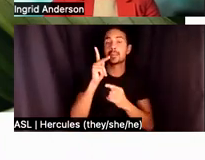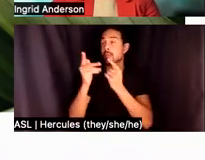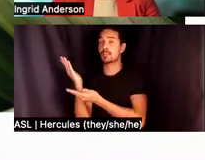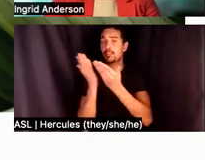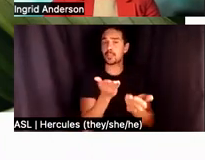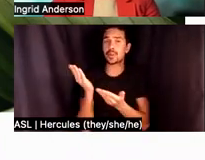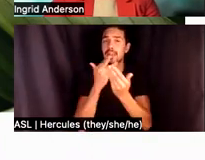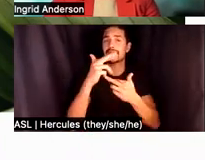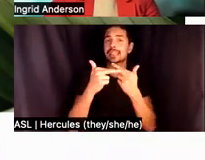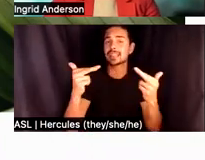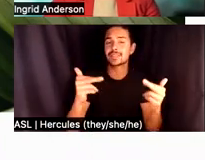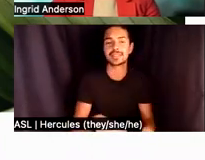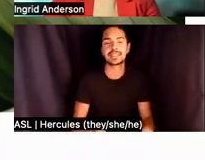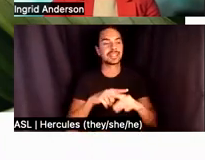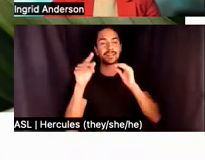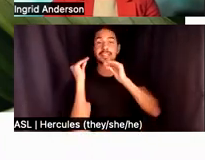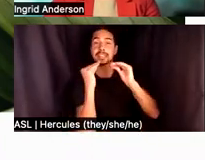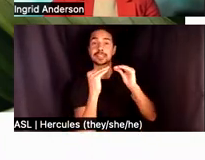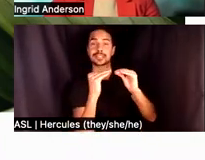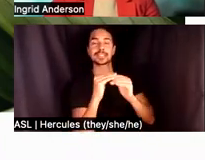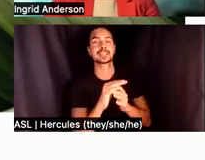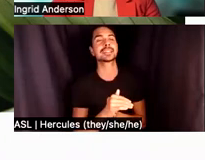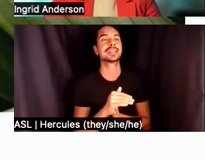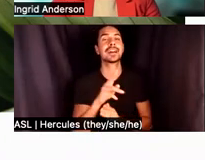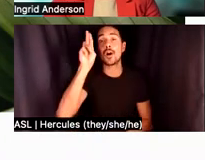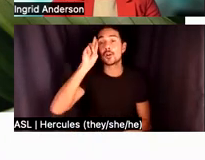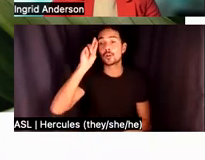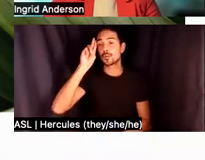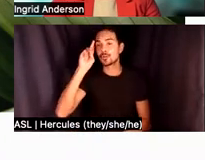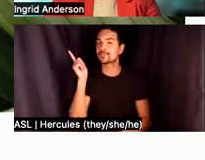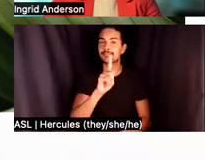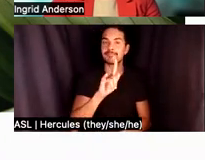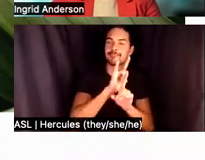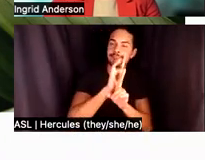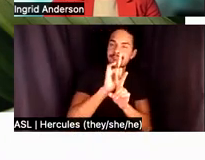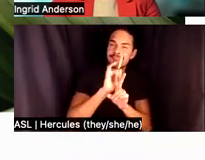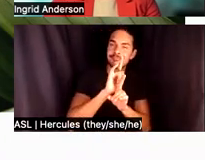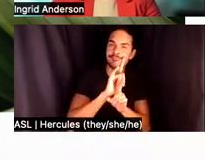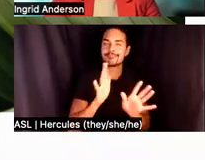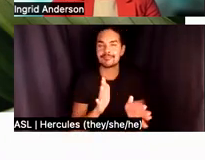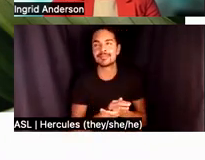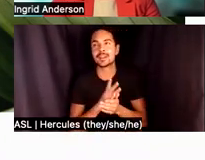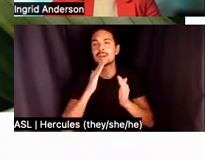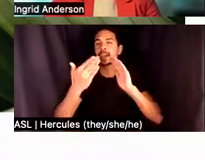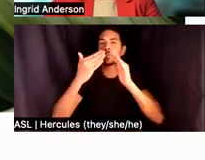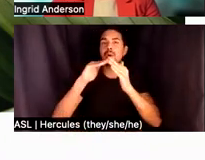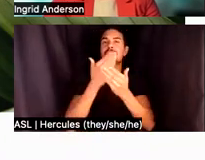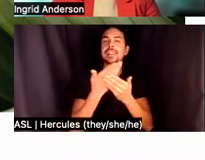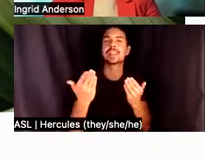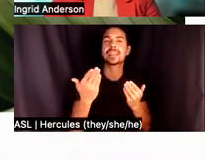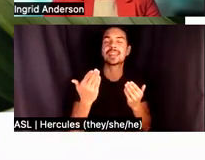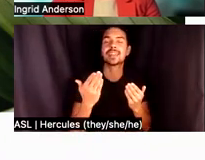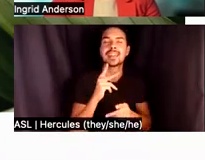different teachings. She had uncles there just showing her love. And it was like this community thing that